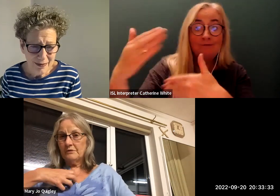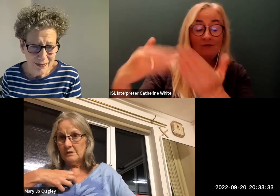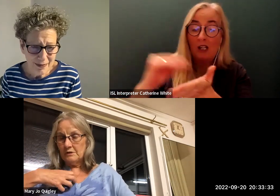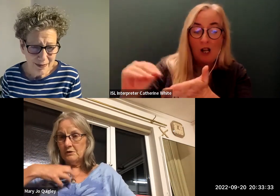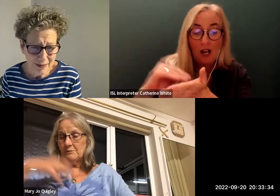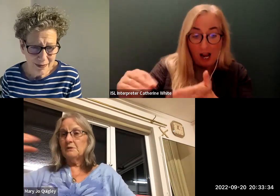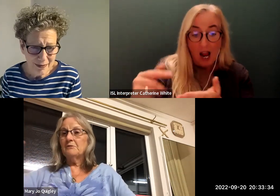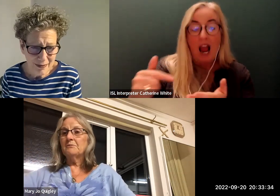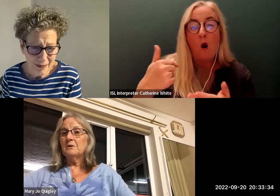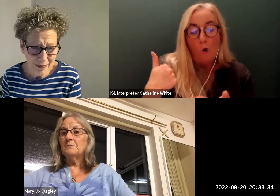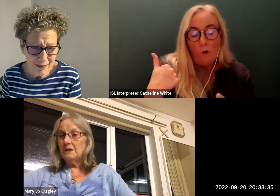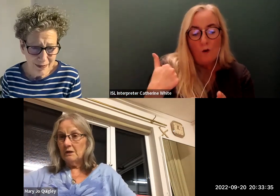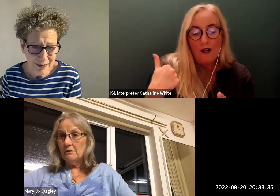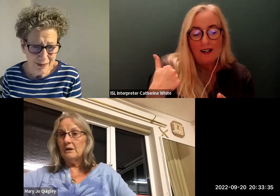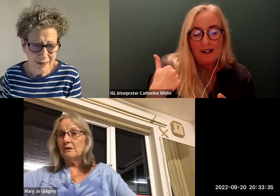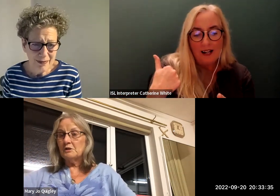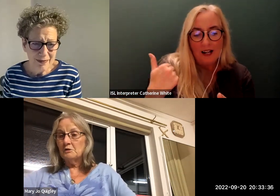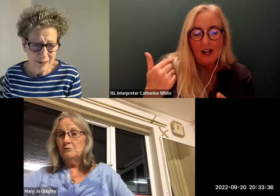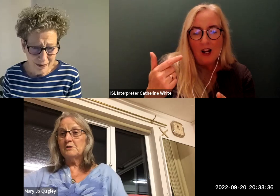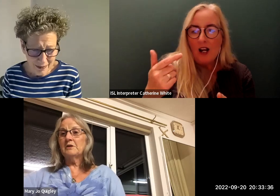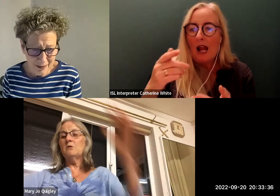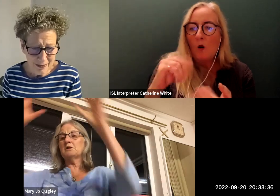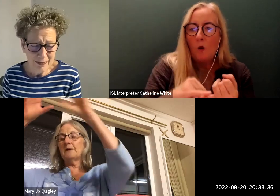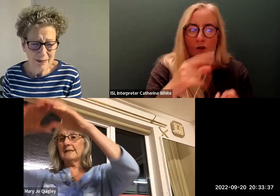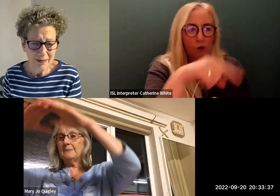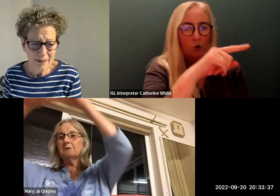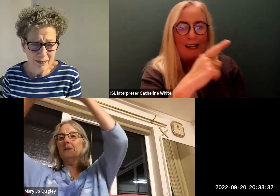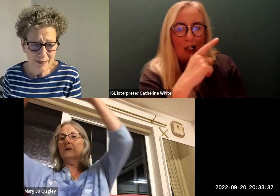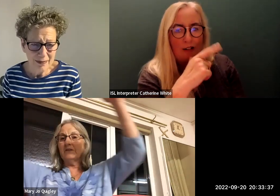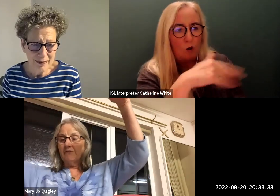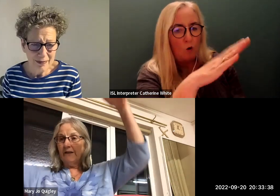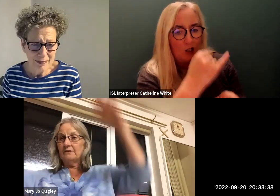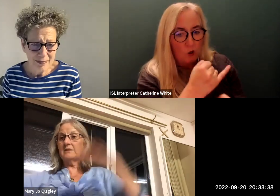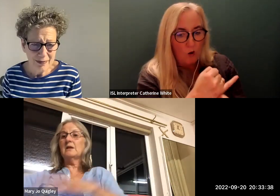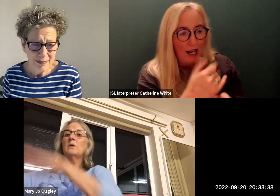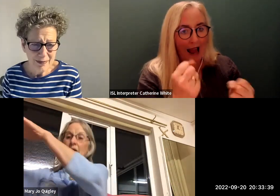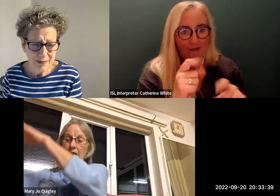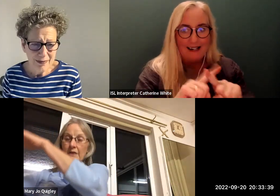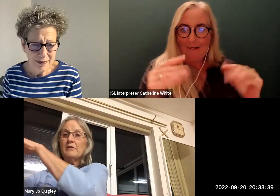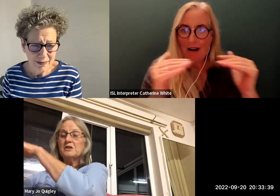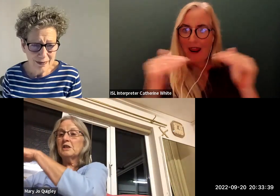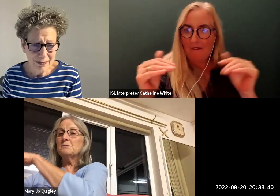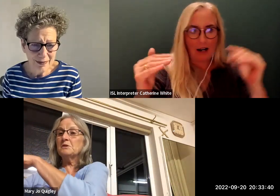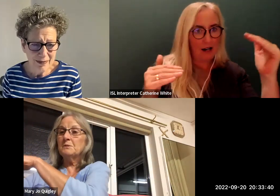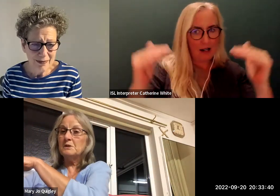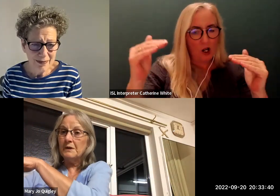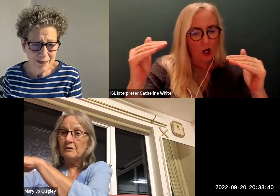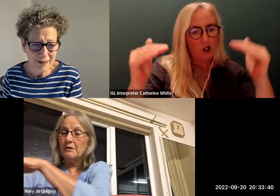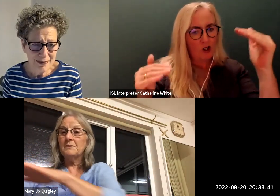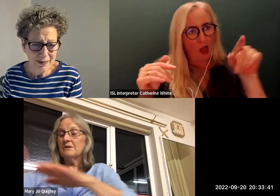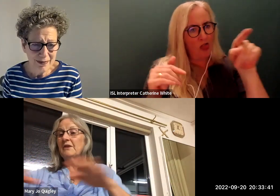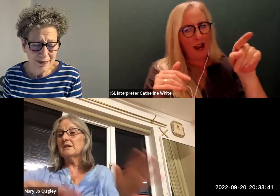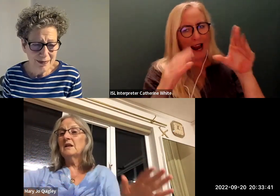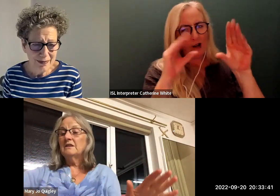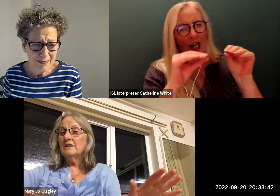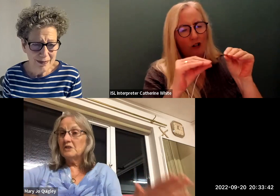would have considered to be hearing and gone to school. So then you automatically put them on a different level and say, well, their education must have been superior.